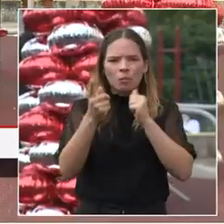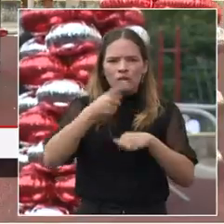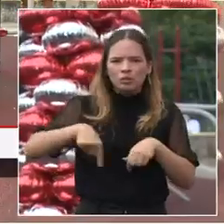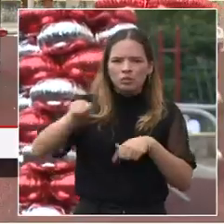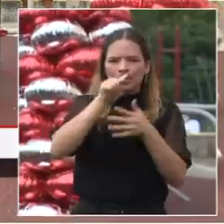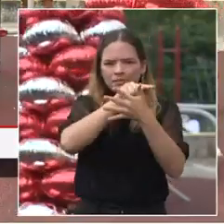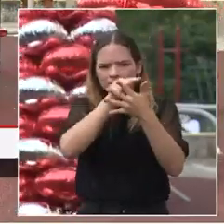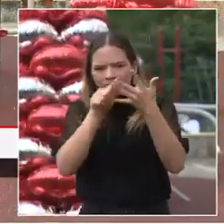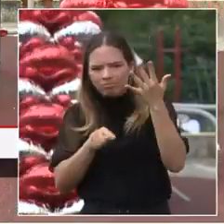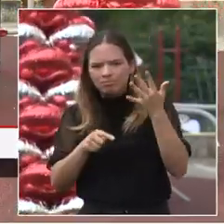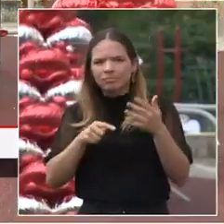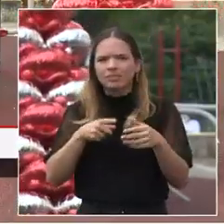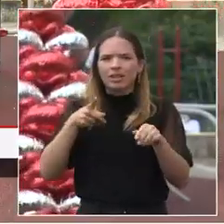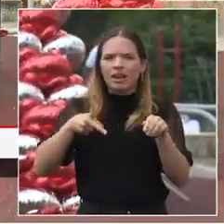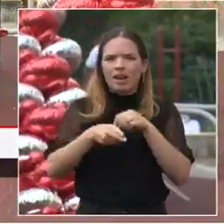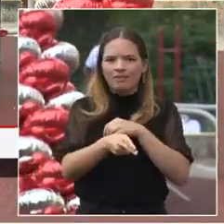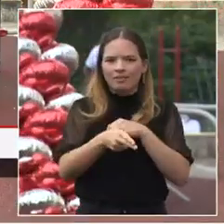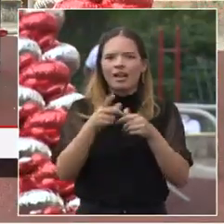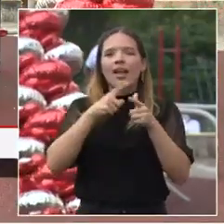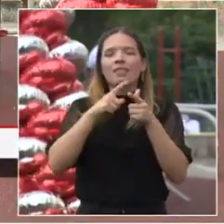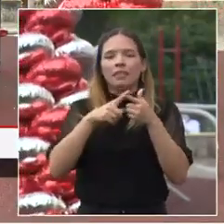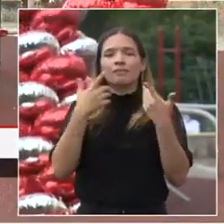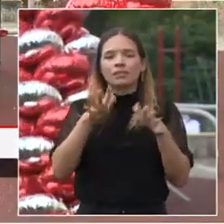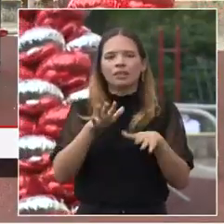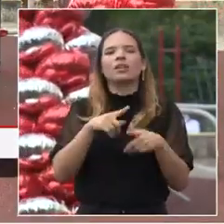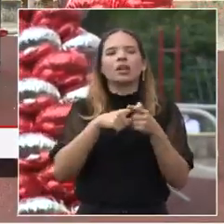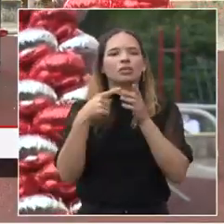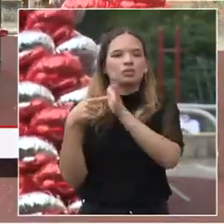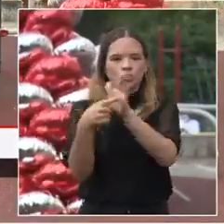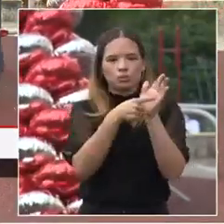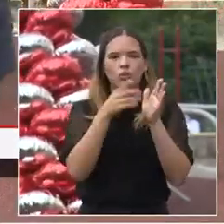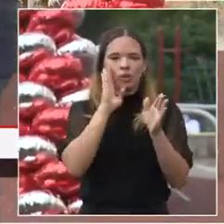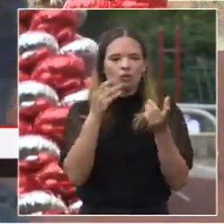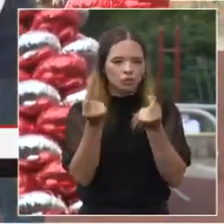this ribbon and then we'll move directly into a demo. Thank you so much.